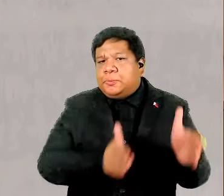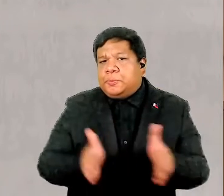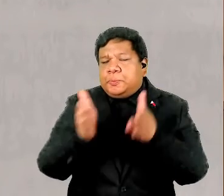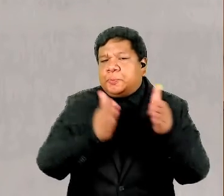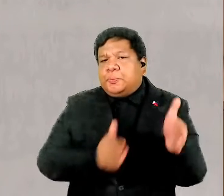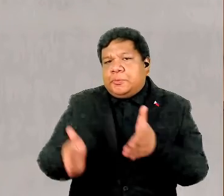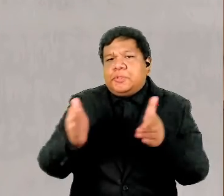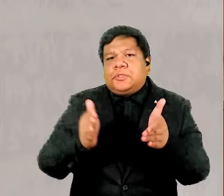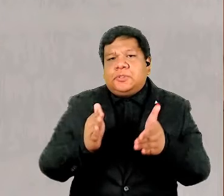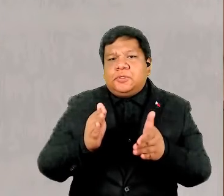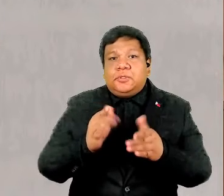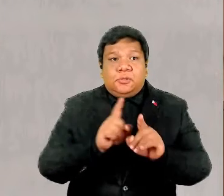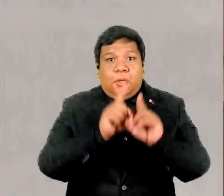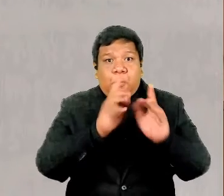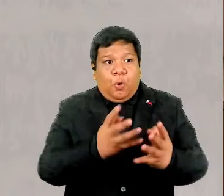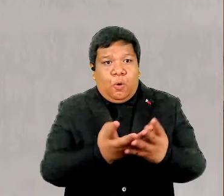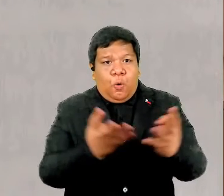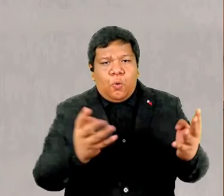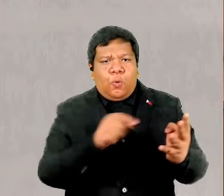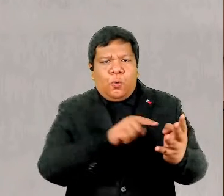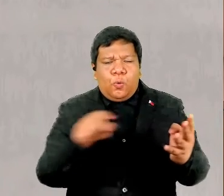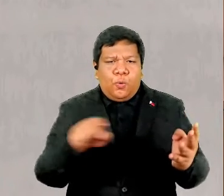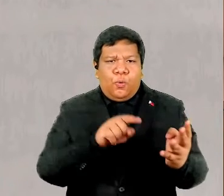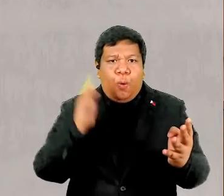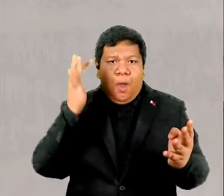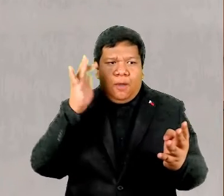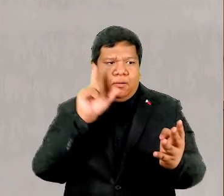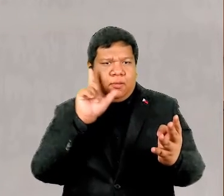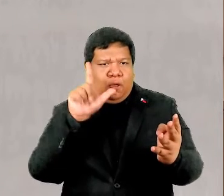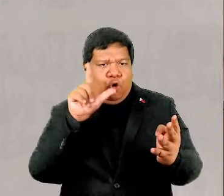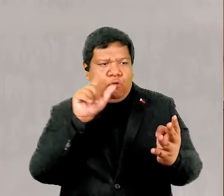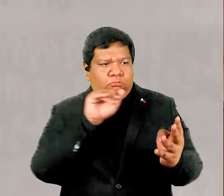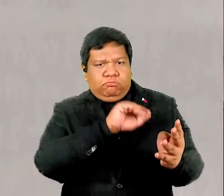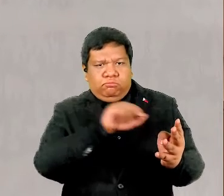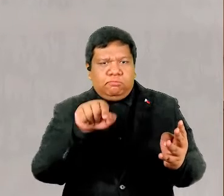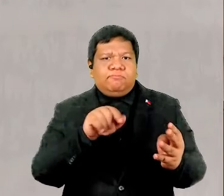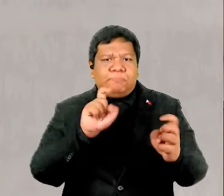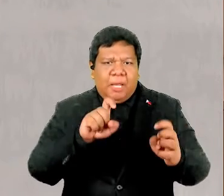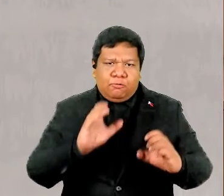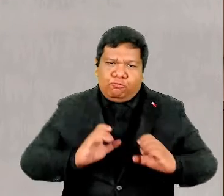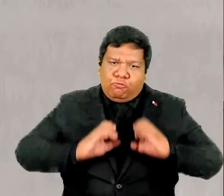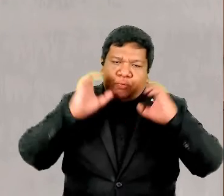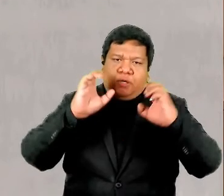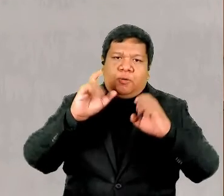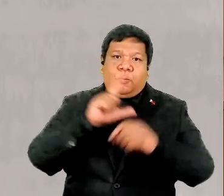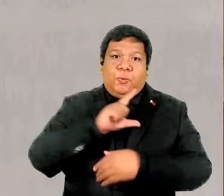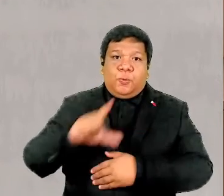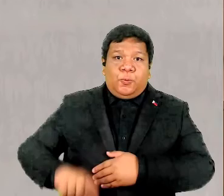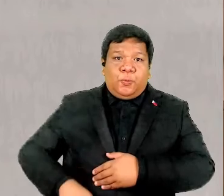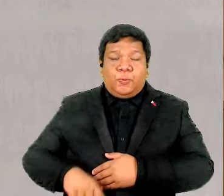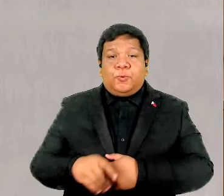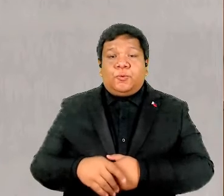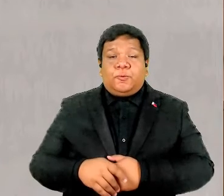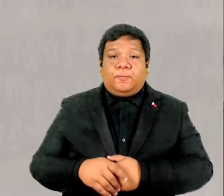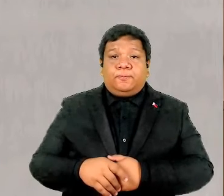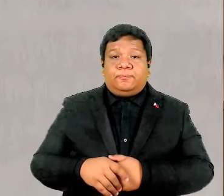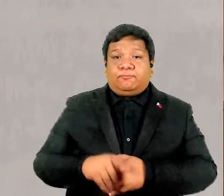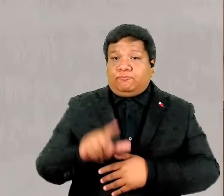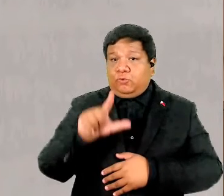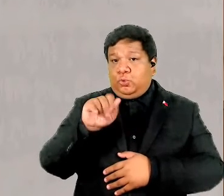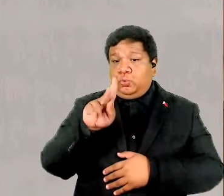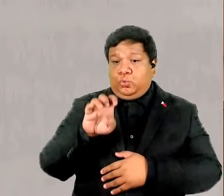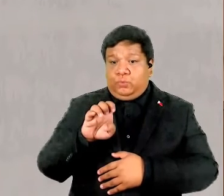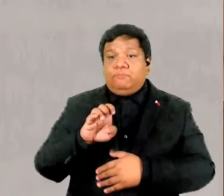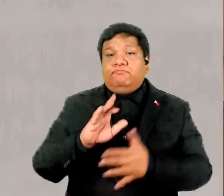disciples for his call later, for their unconditional commitment to him as their Lord. In Luke 14:26, "If